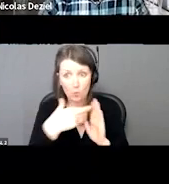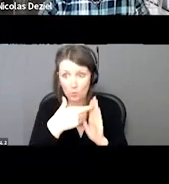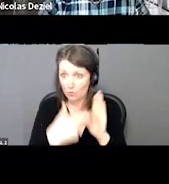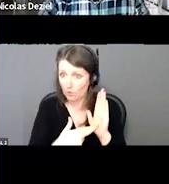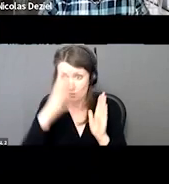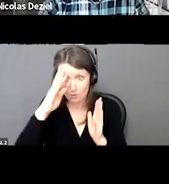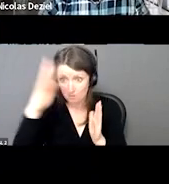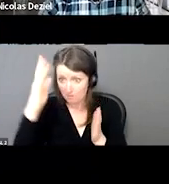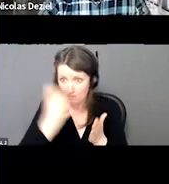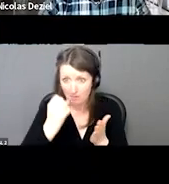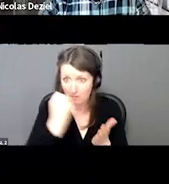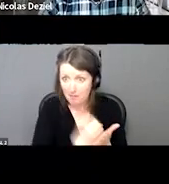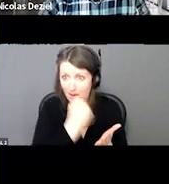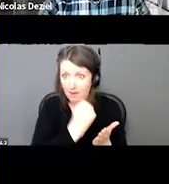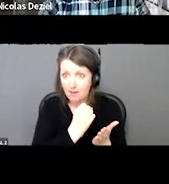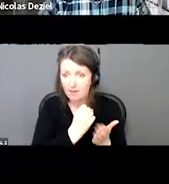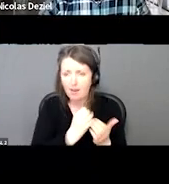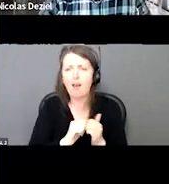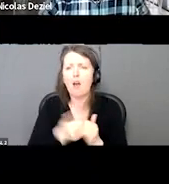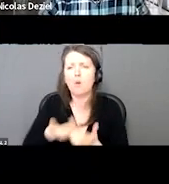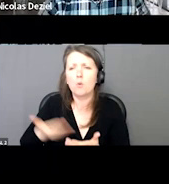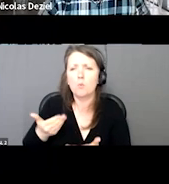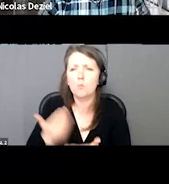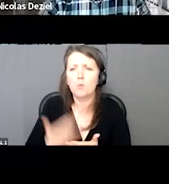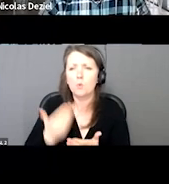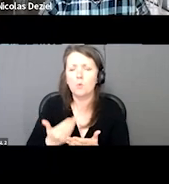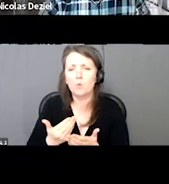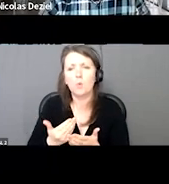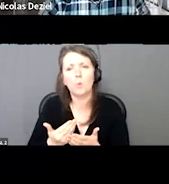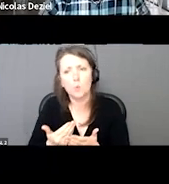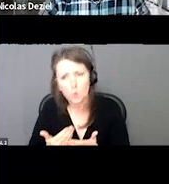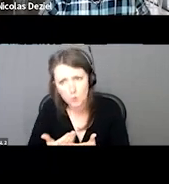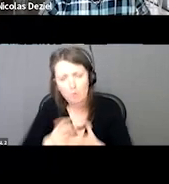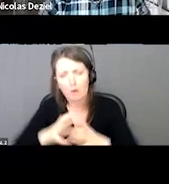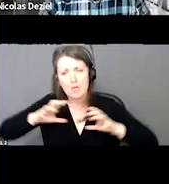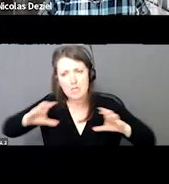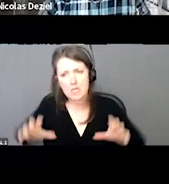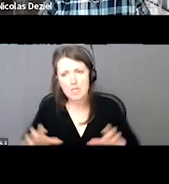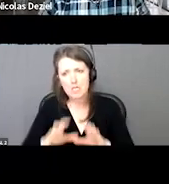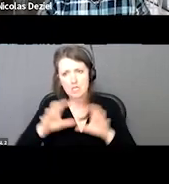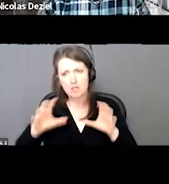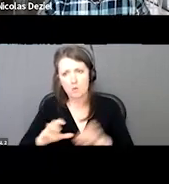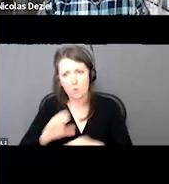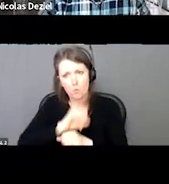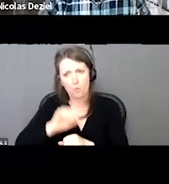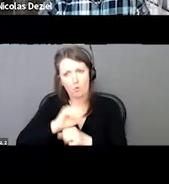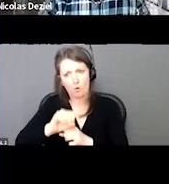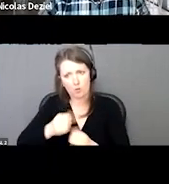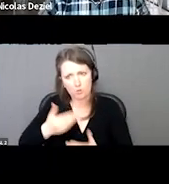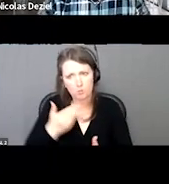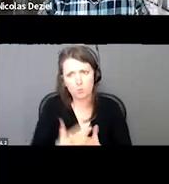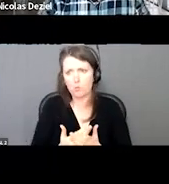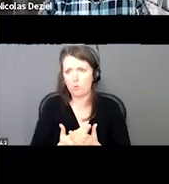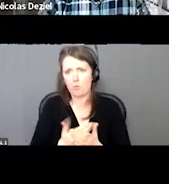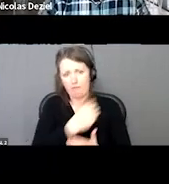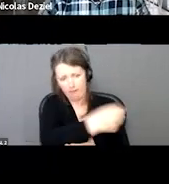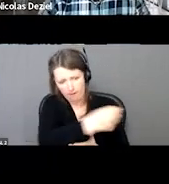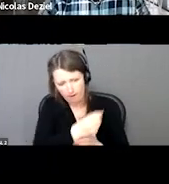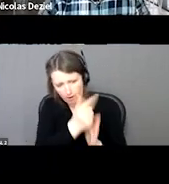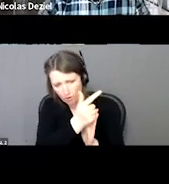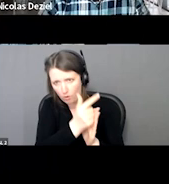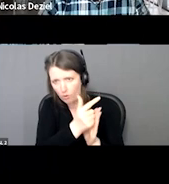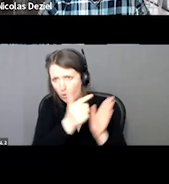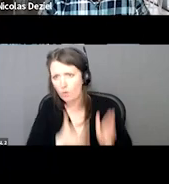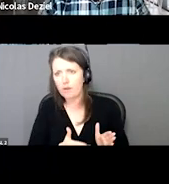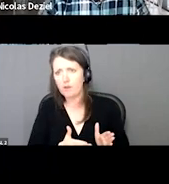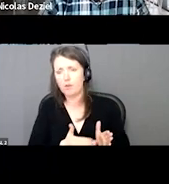it'll require a bit more legwork from the legal side, maybe with a dedicated lawyer is going to work on your case, and that can be time